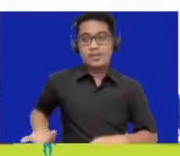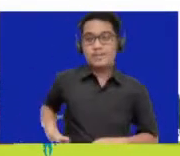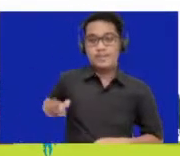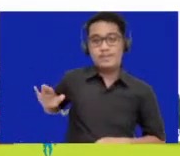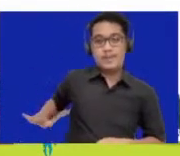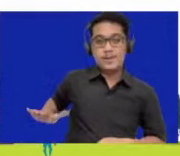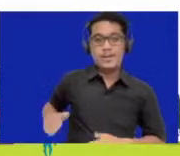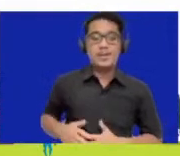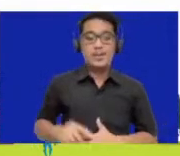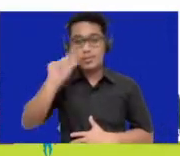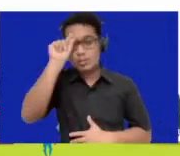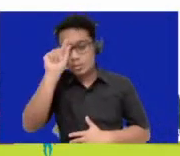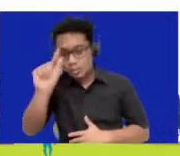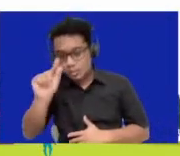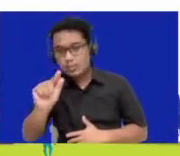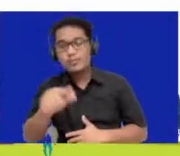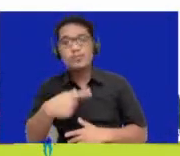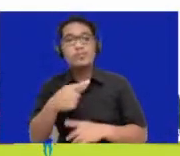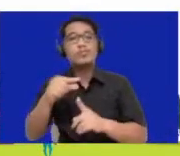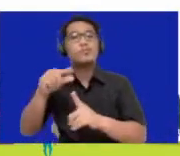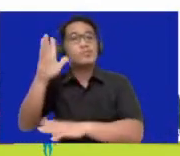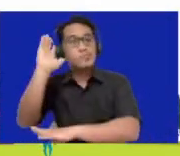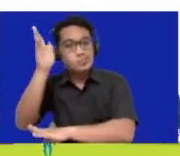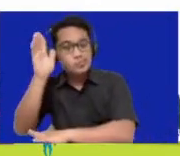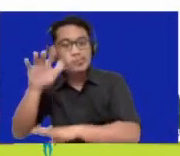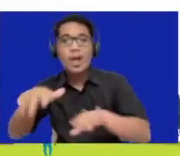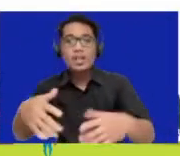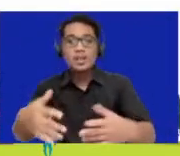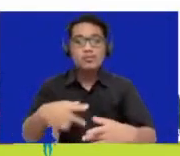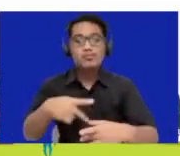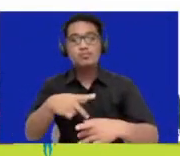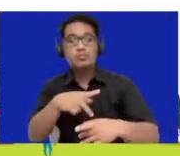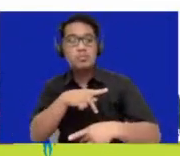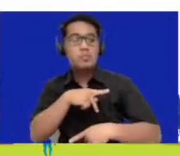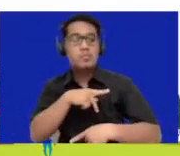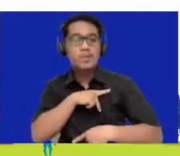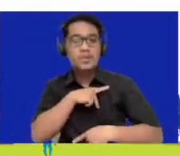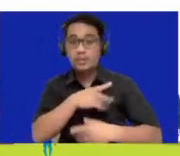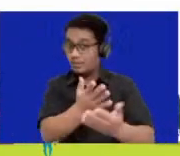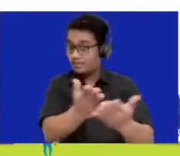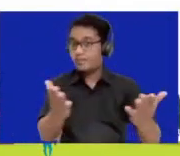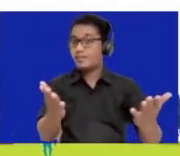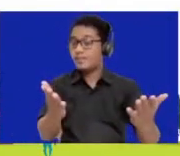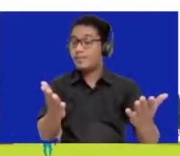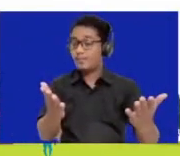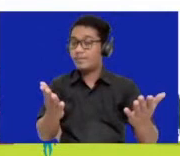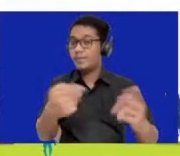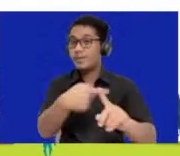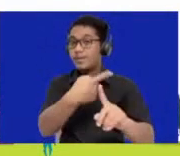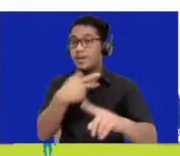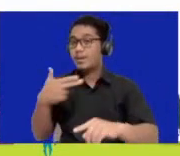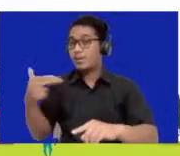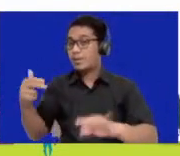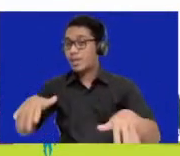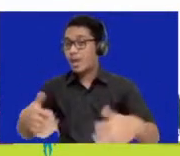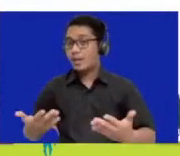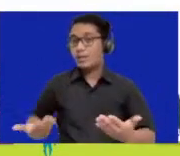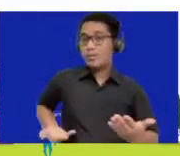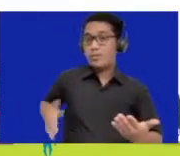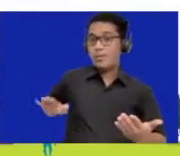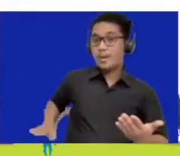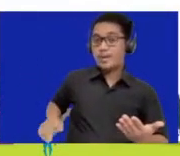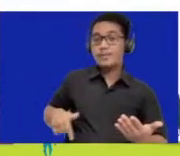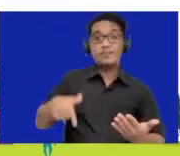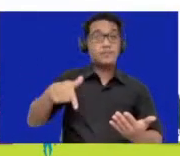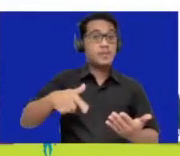participants, and all viewers from Indonesia and Bangladesh. It's a wonderful opportunity to share disaster management